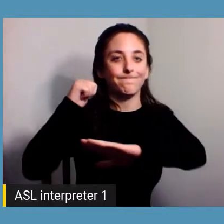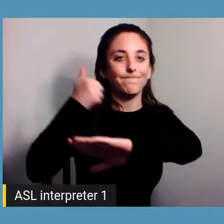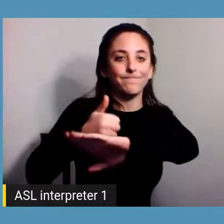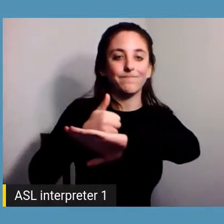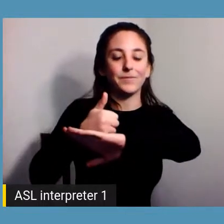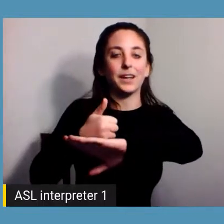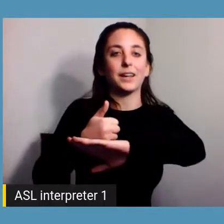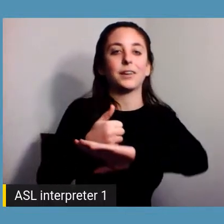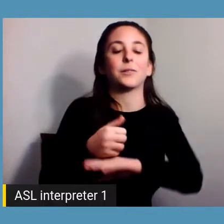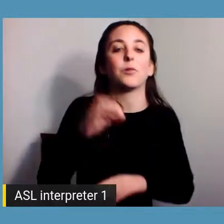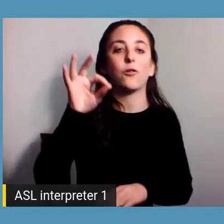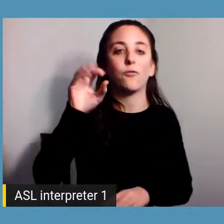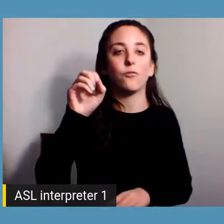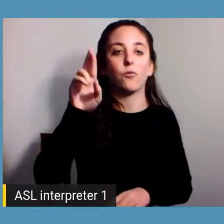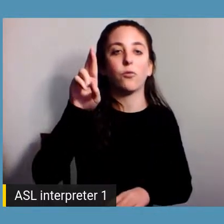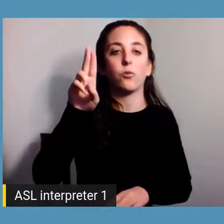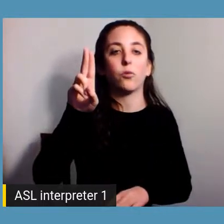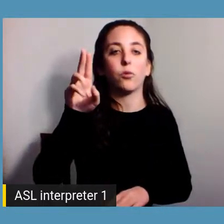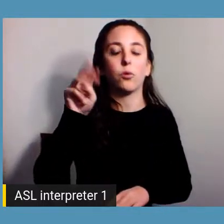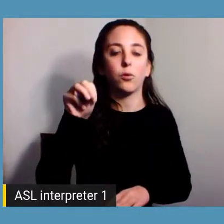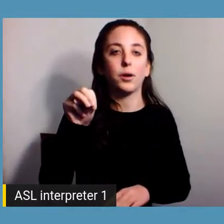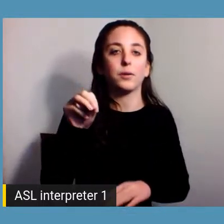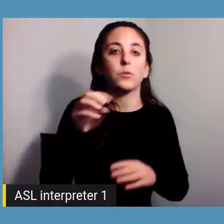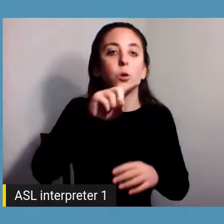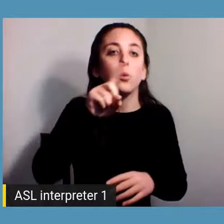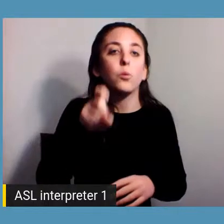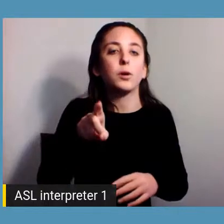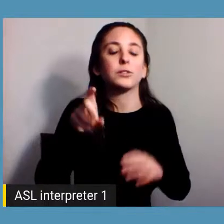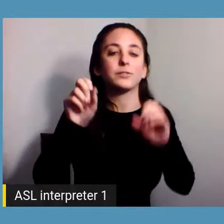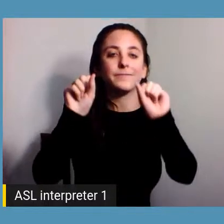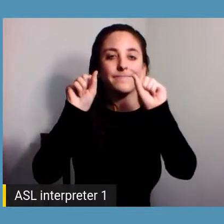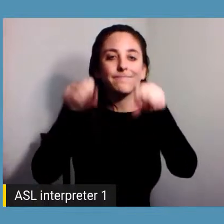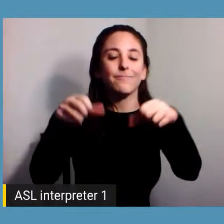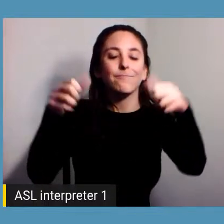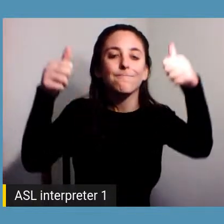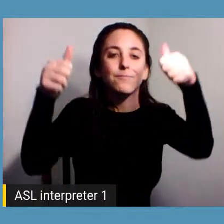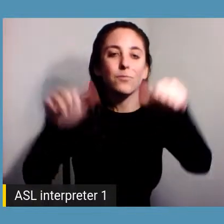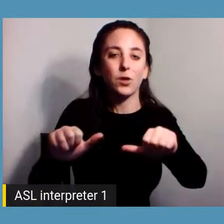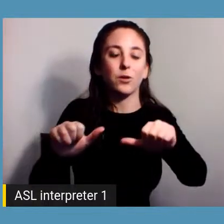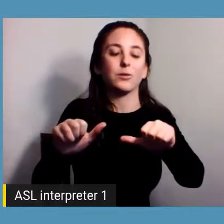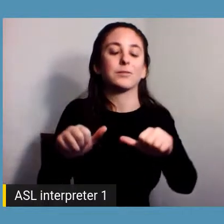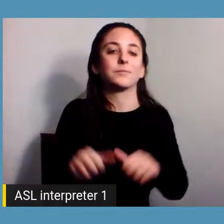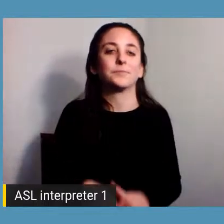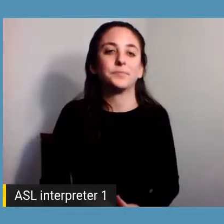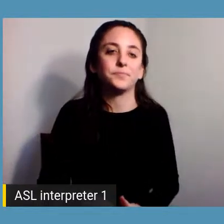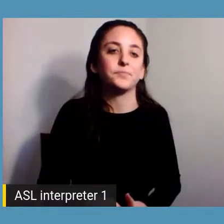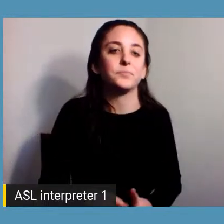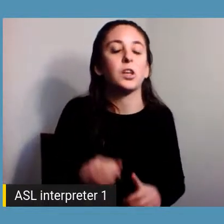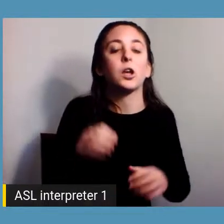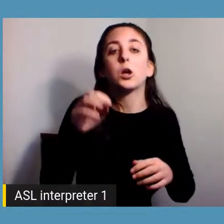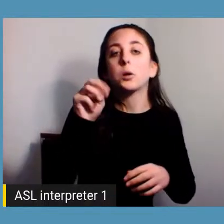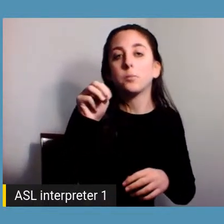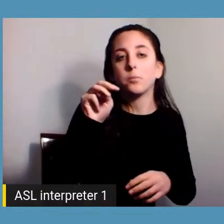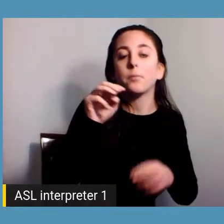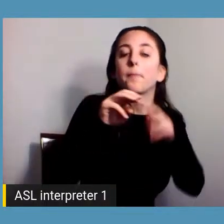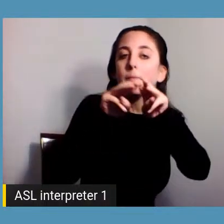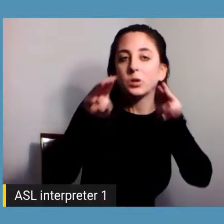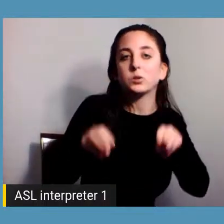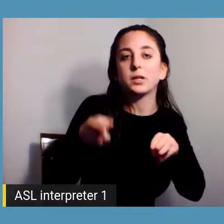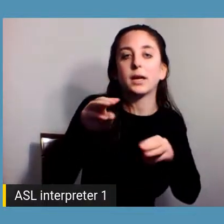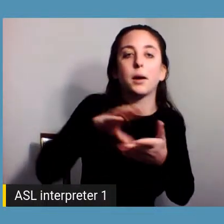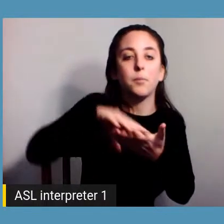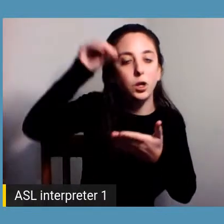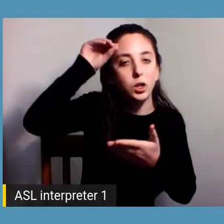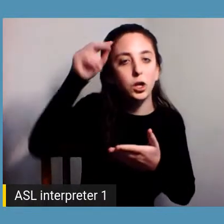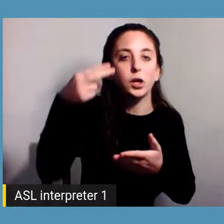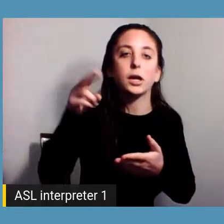for raising questions, posing answers, and connecting with your fellow museum practitioners on the Museum Learning Hub website, which you can find